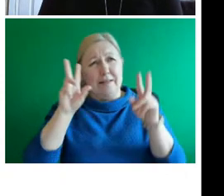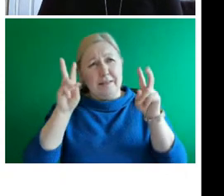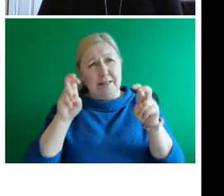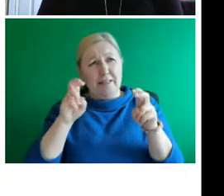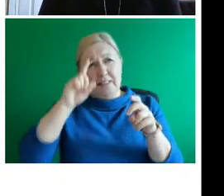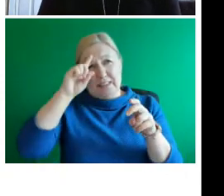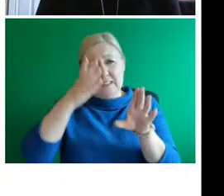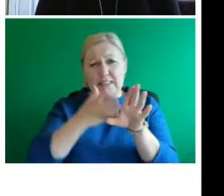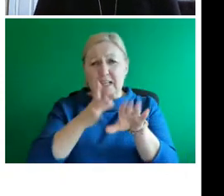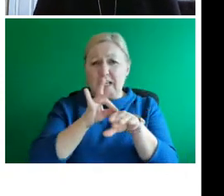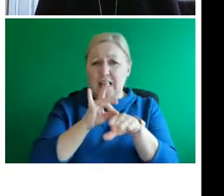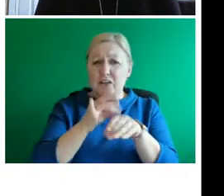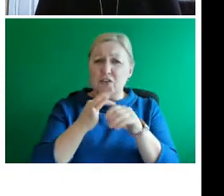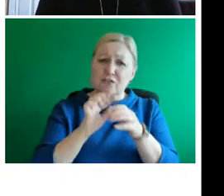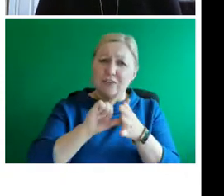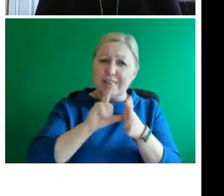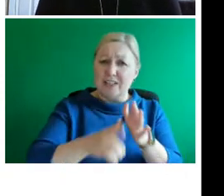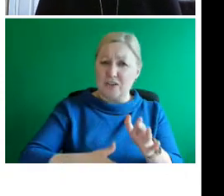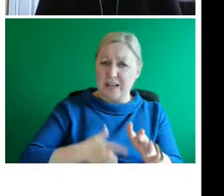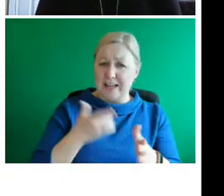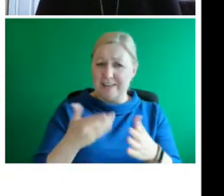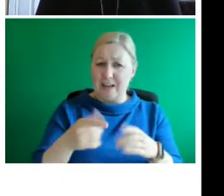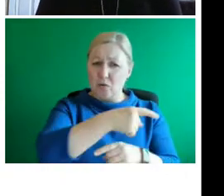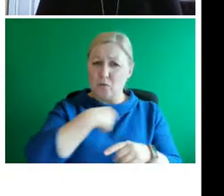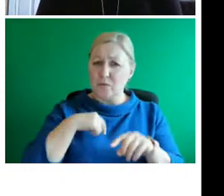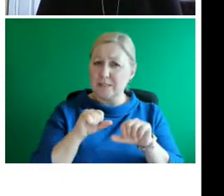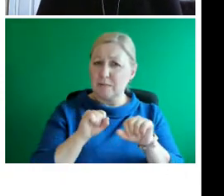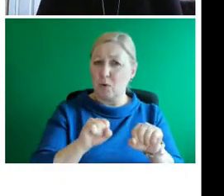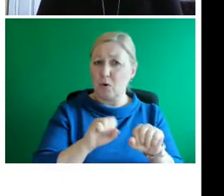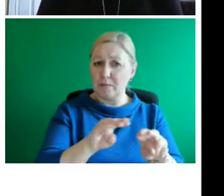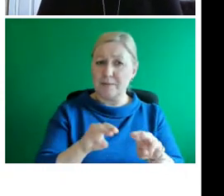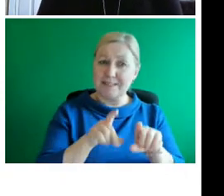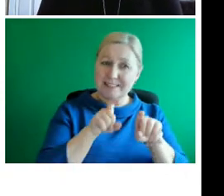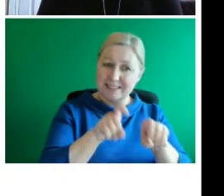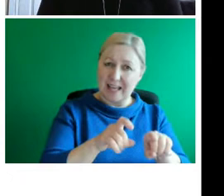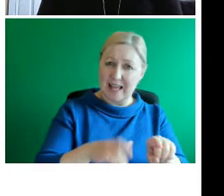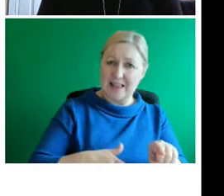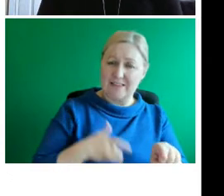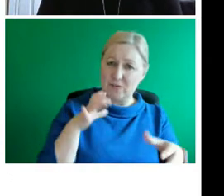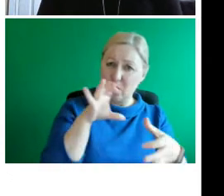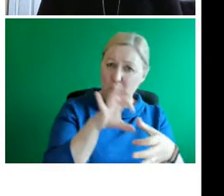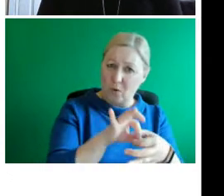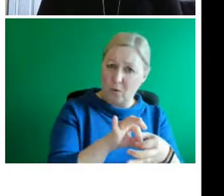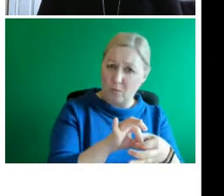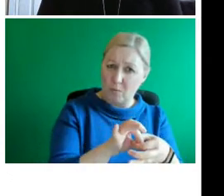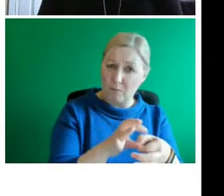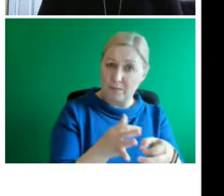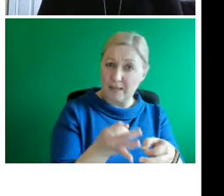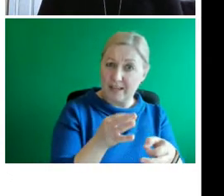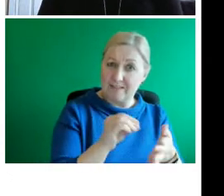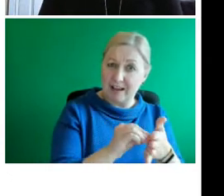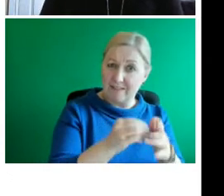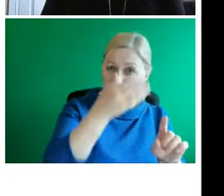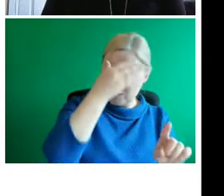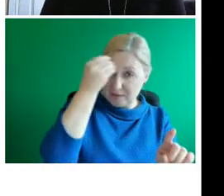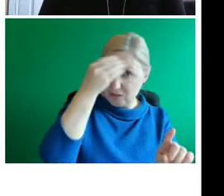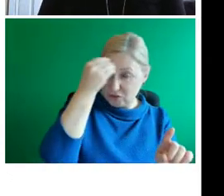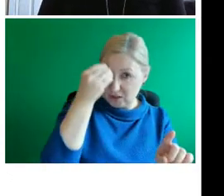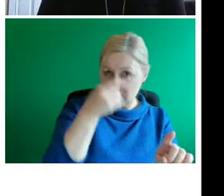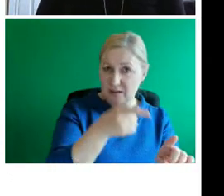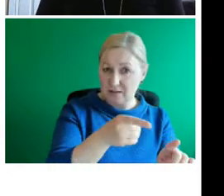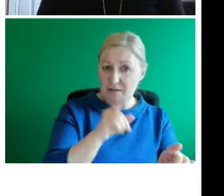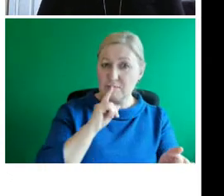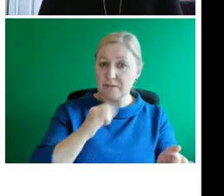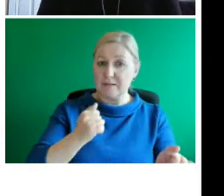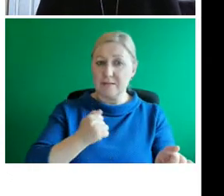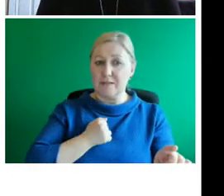in maintaining people at home with dementia. So just to go through some of my minor aims, so to give a brief outline